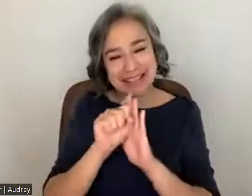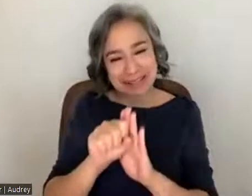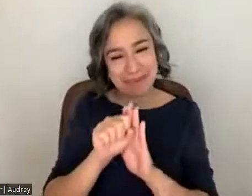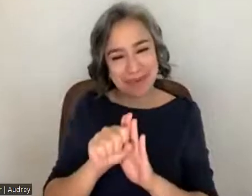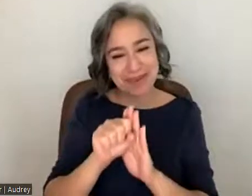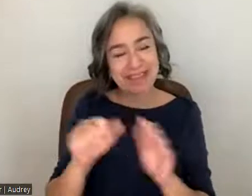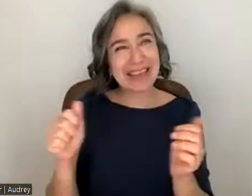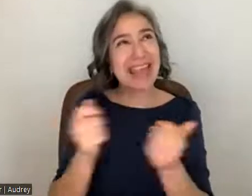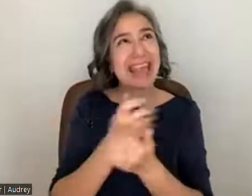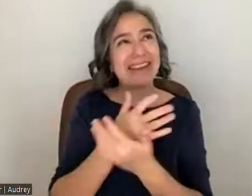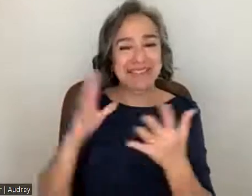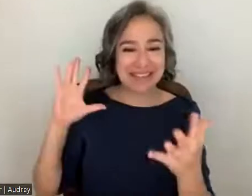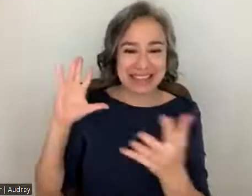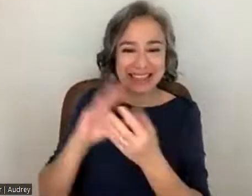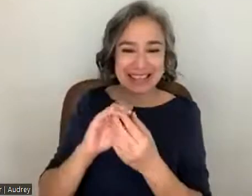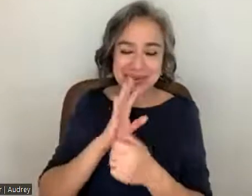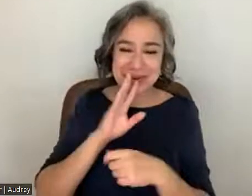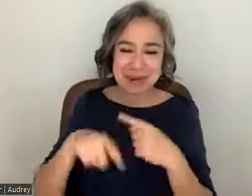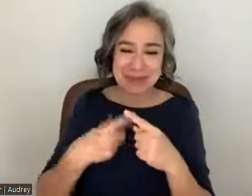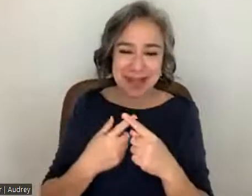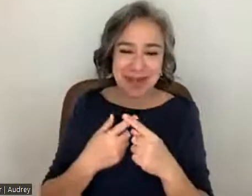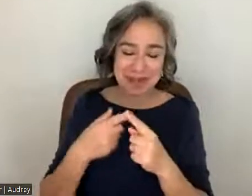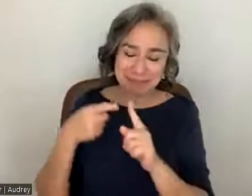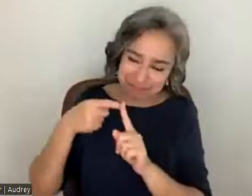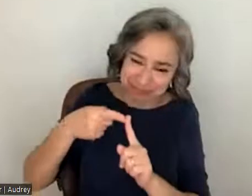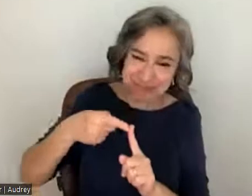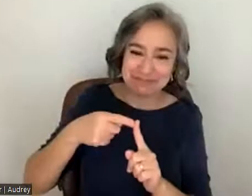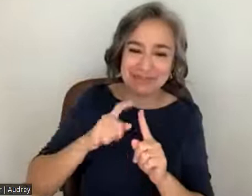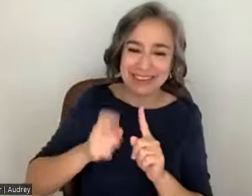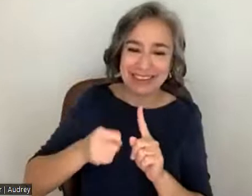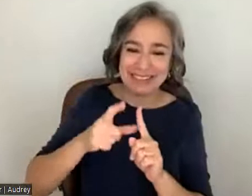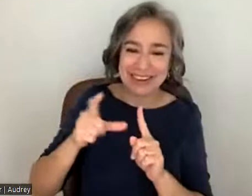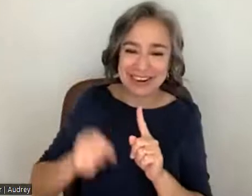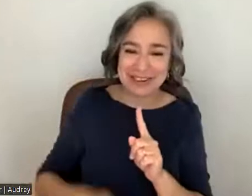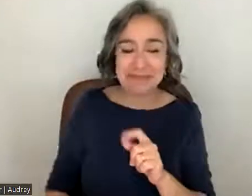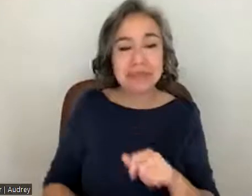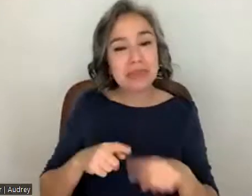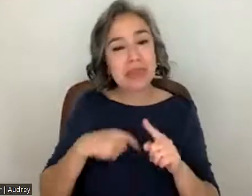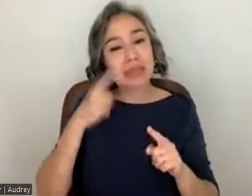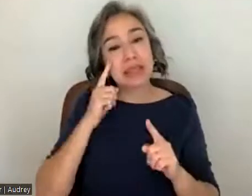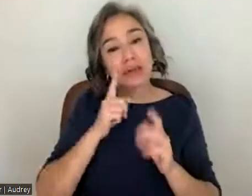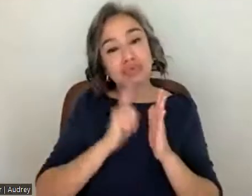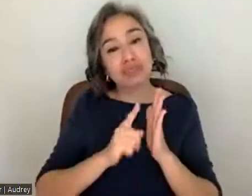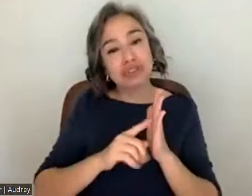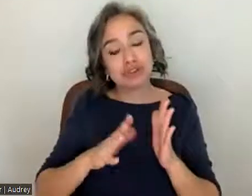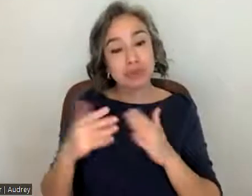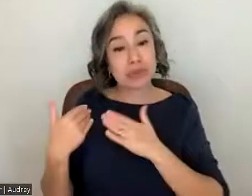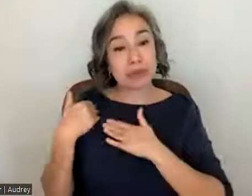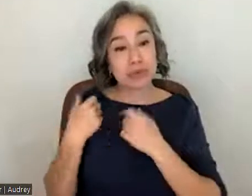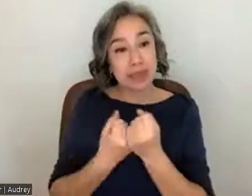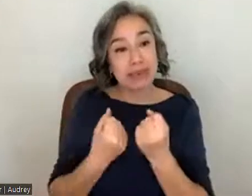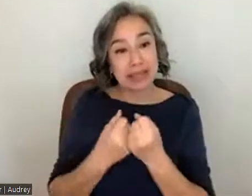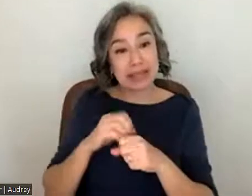about. And that I think there's a big responsibility on researchers to advocate within their own institutions for